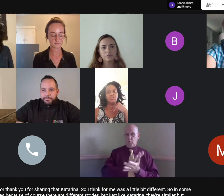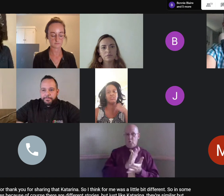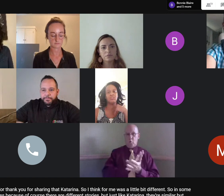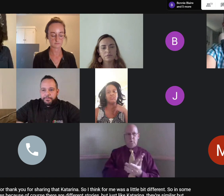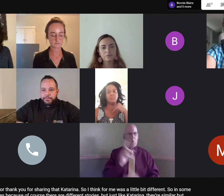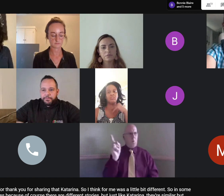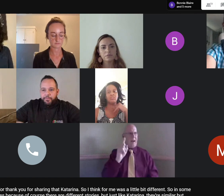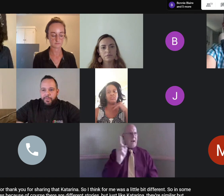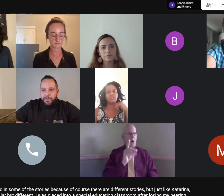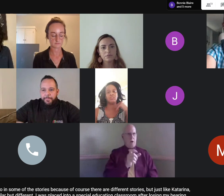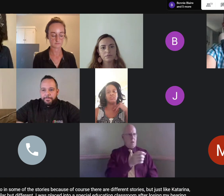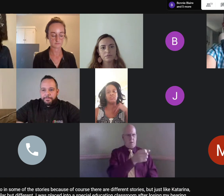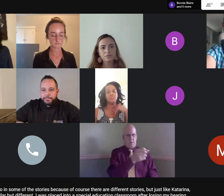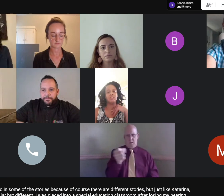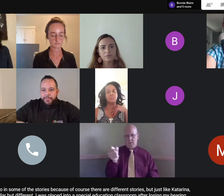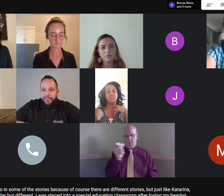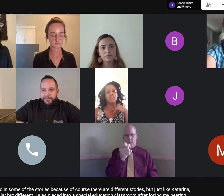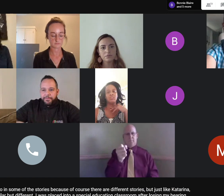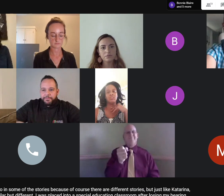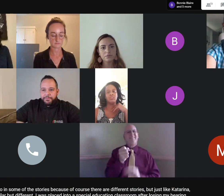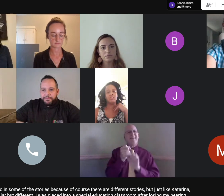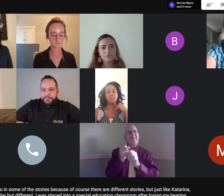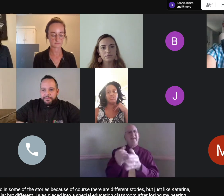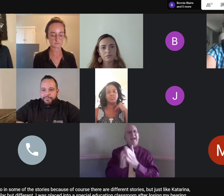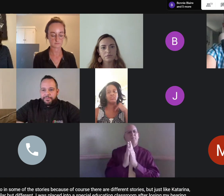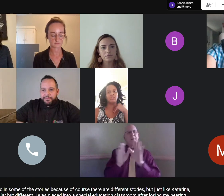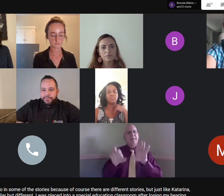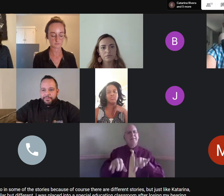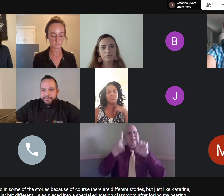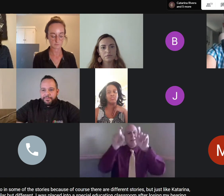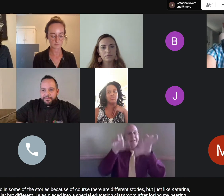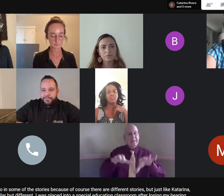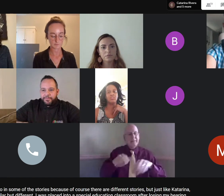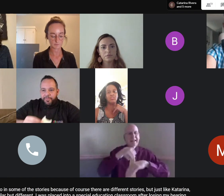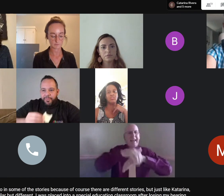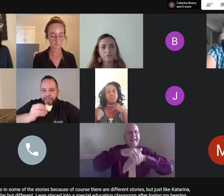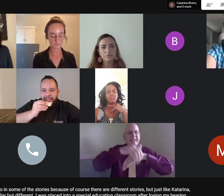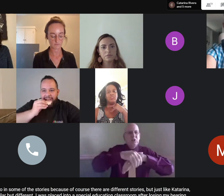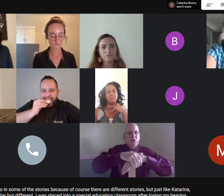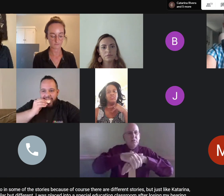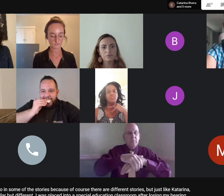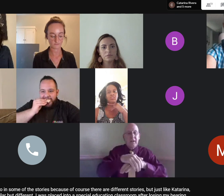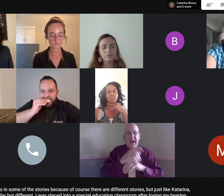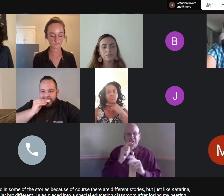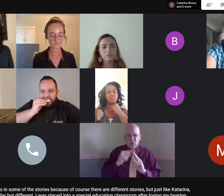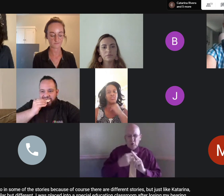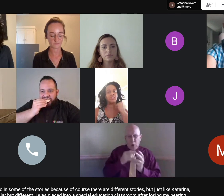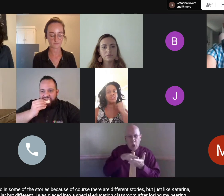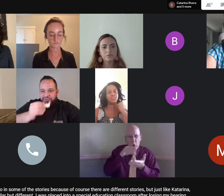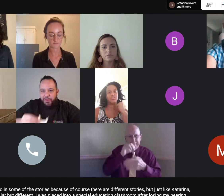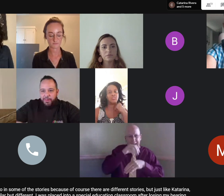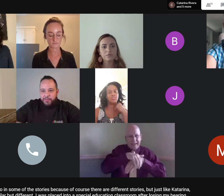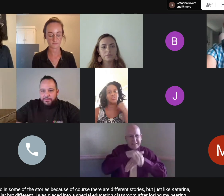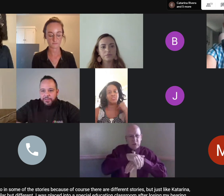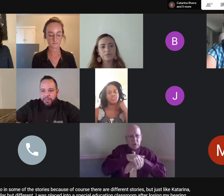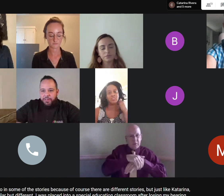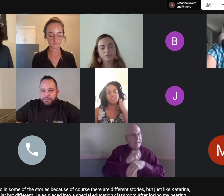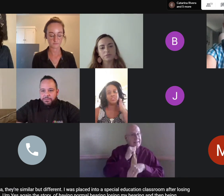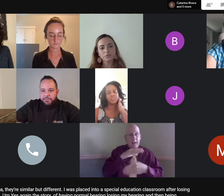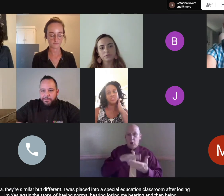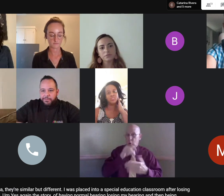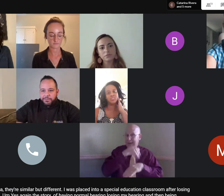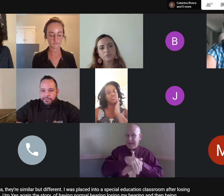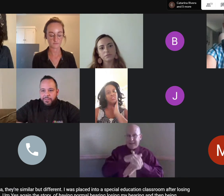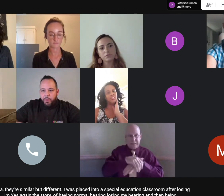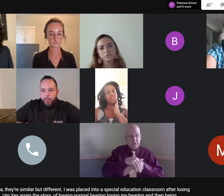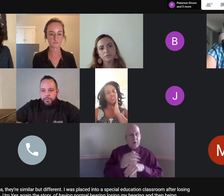the school had me take a standardized test in English, which I was learning because I didn't learn English